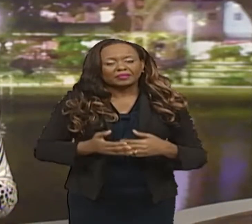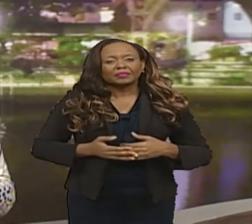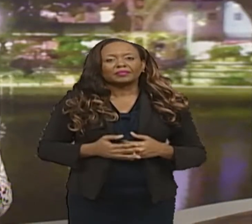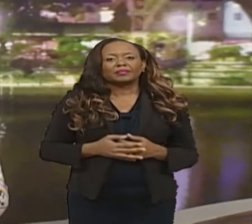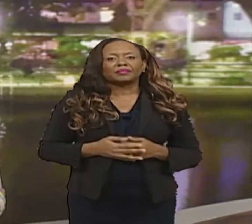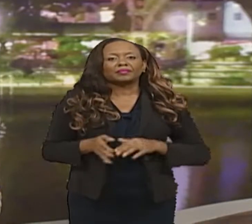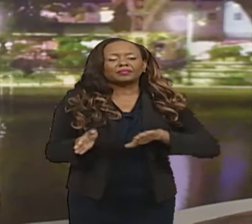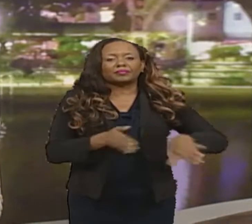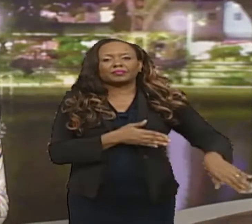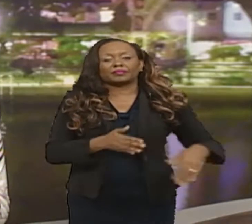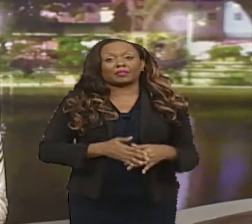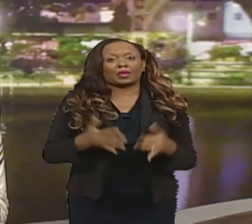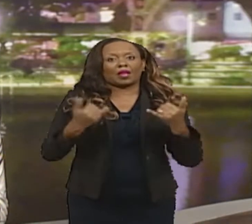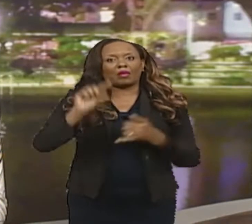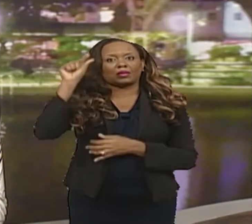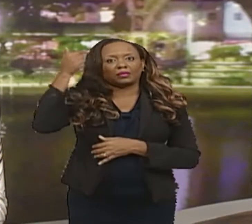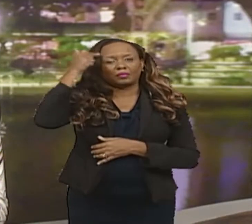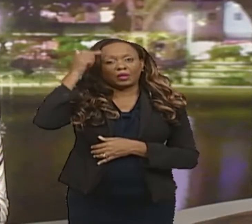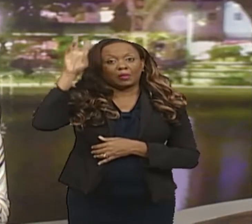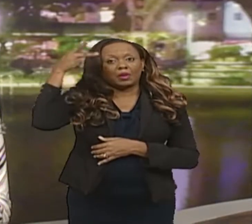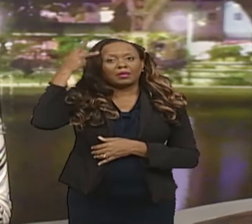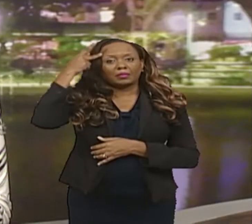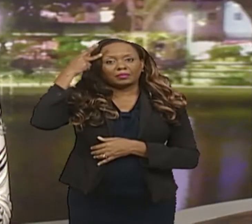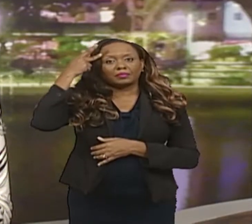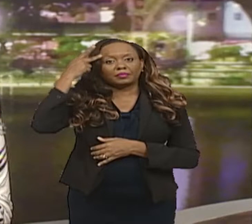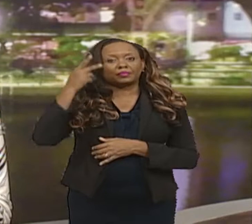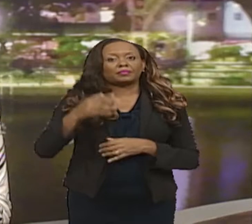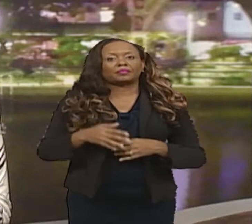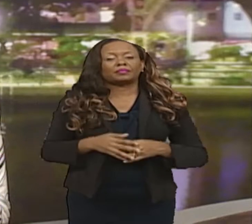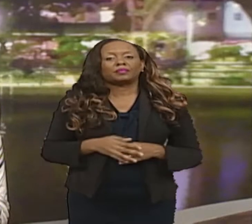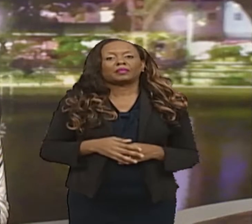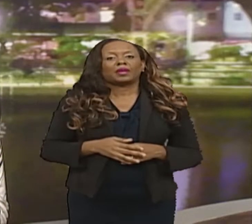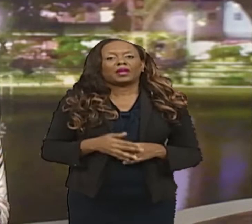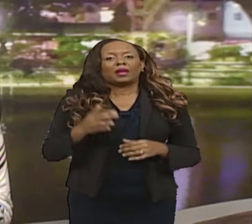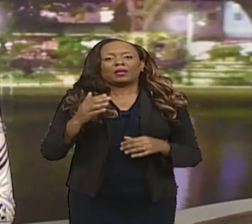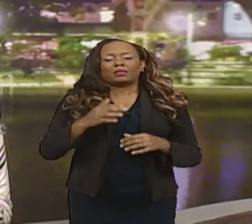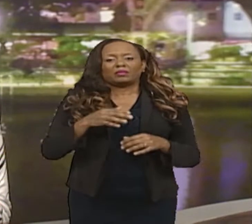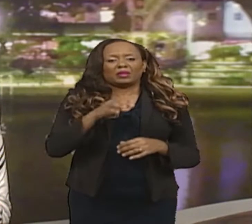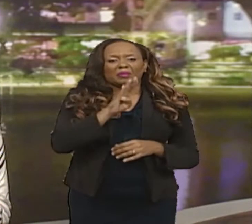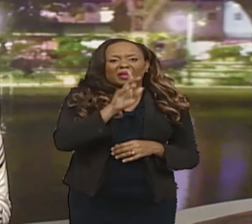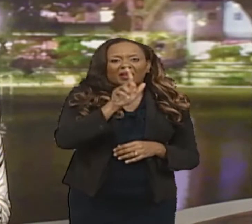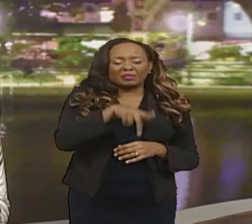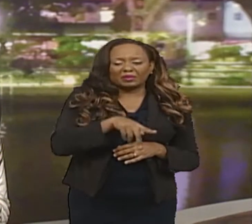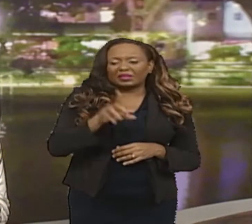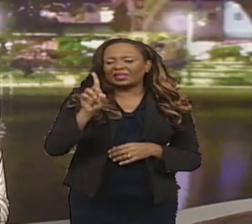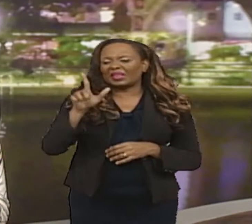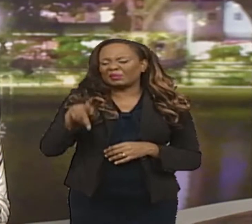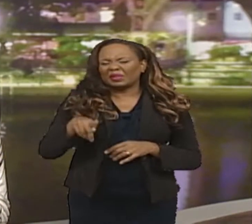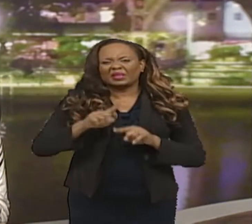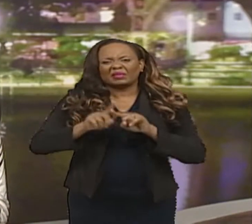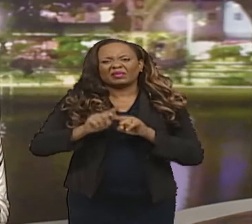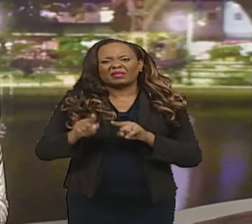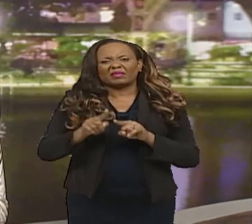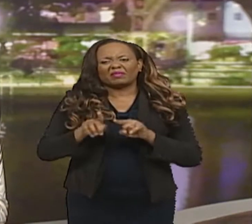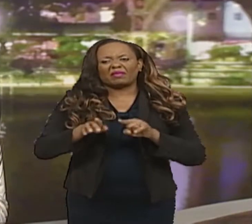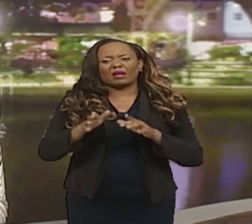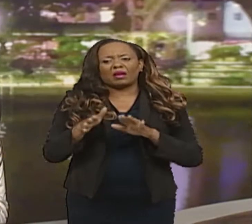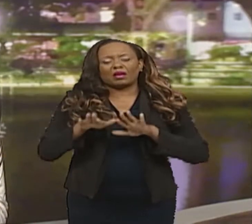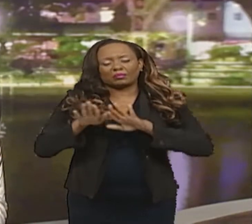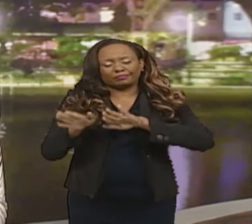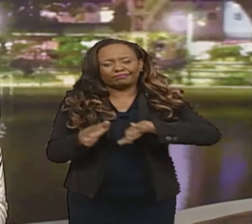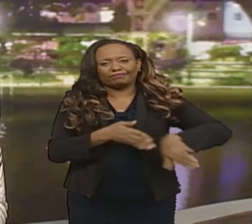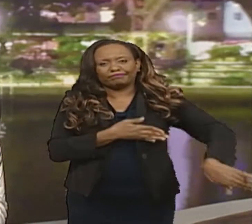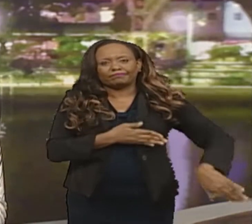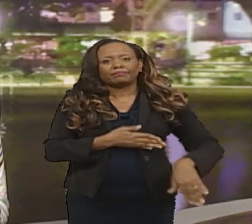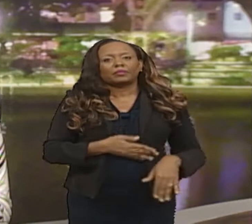We turn now to the upper house, where partisan politics was put aside as senators paid tribute to the late president of the Senate,